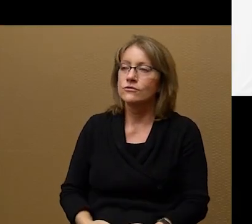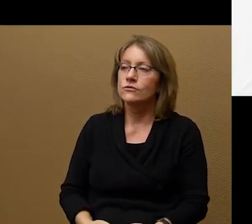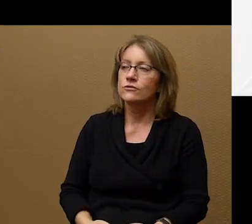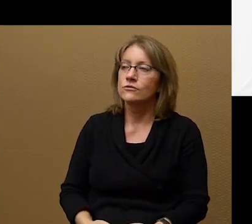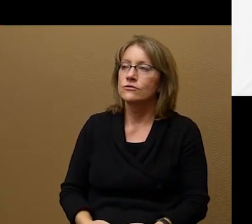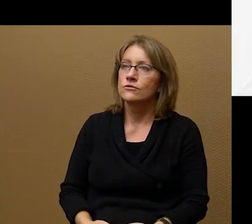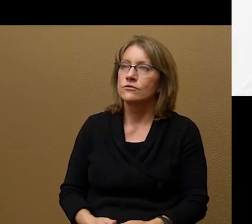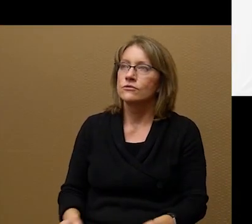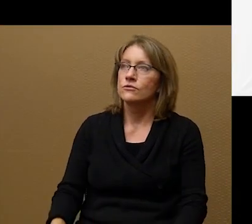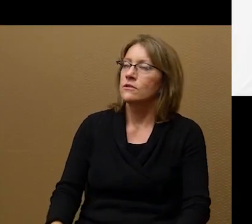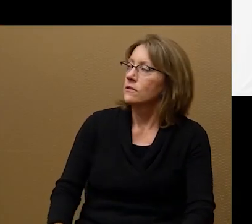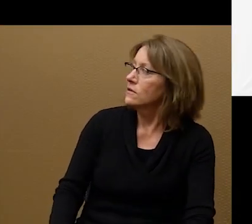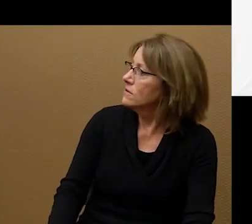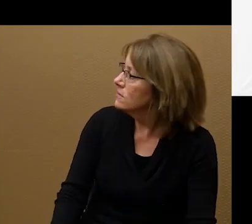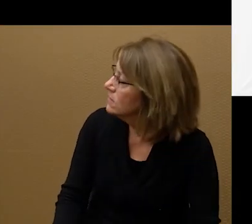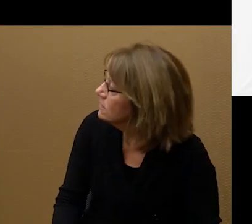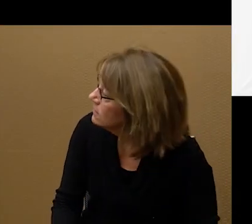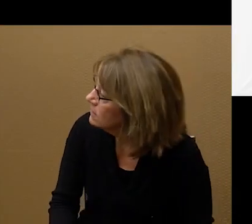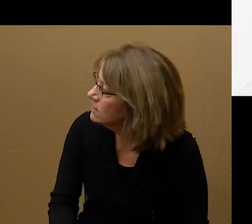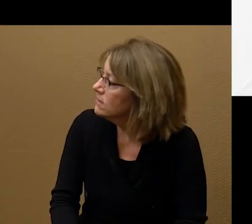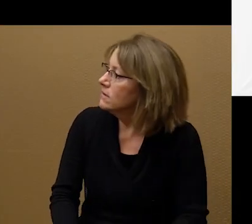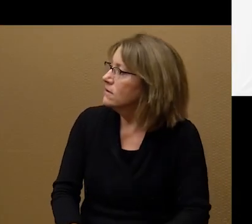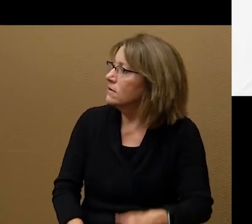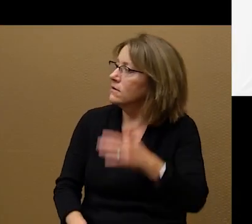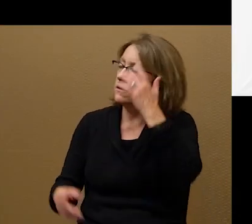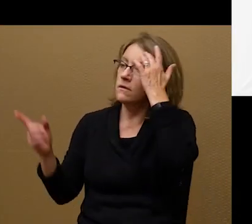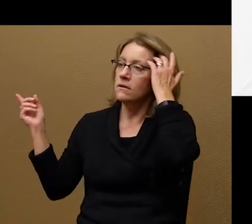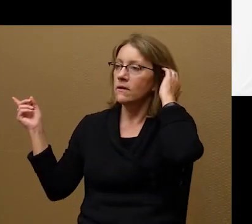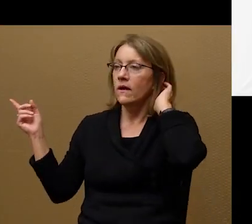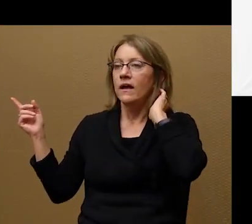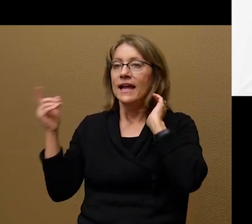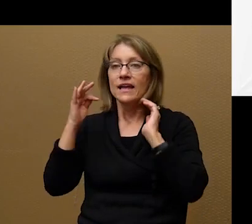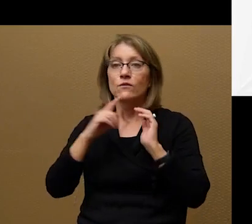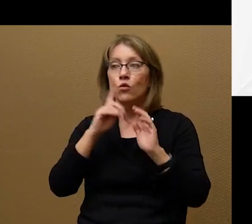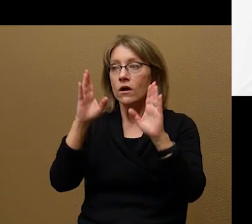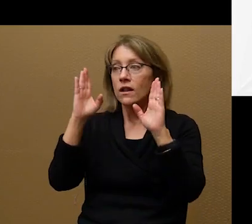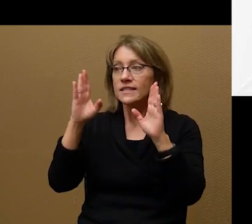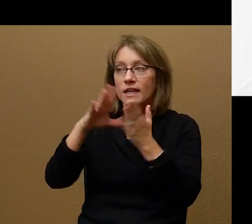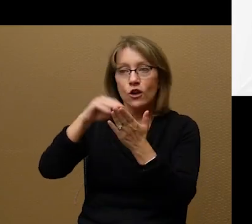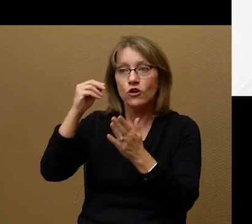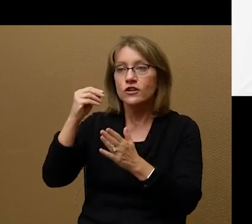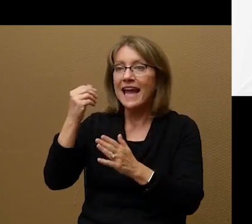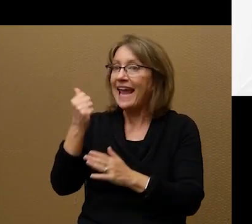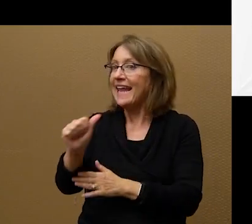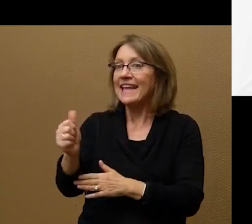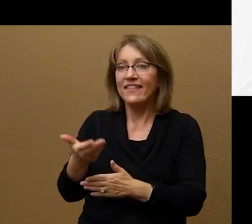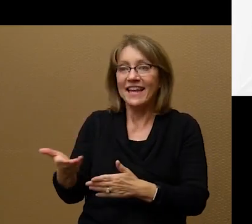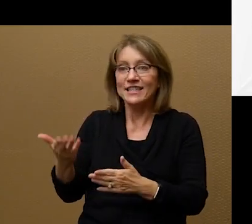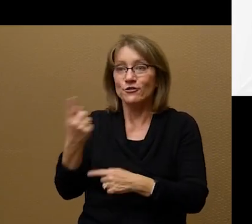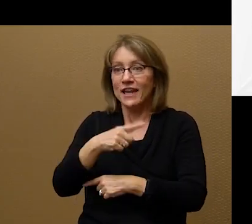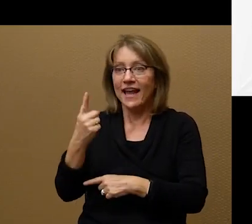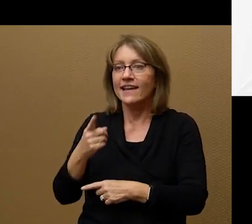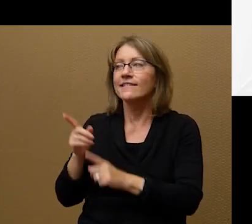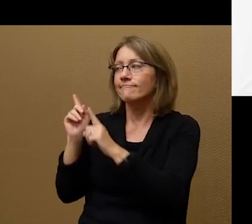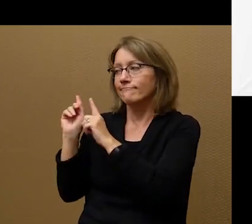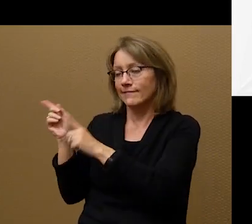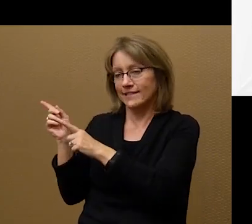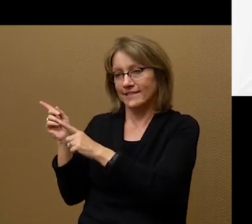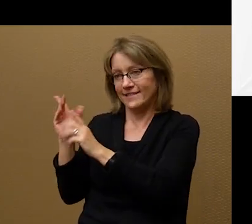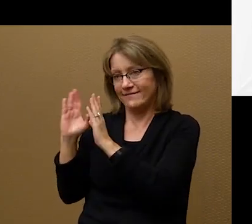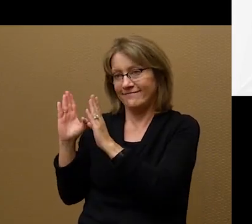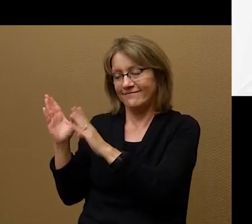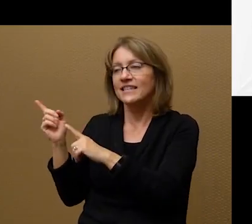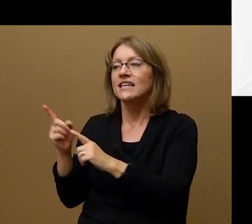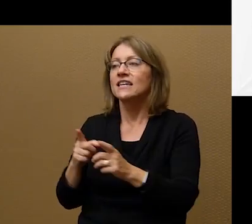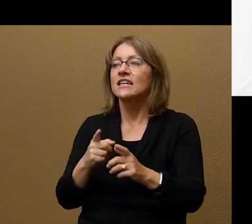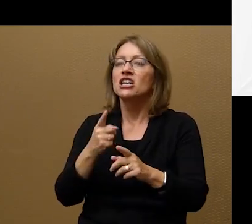All right, if you're gonna listen to anything today, this is the slide to listen to. It typically takes a typical